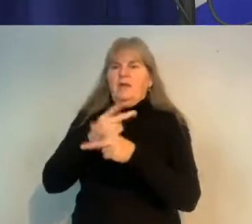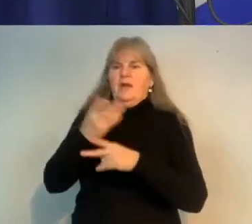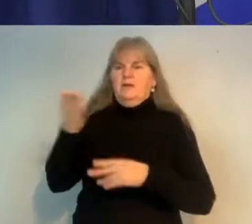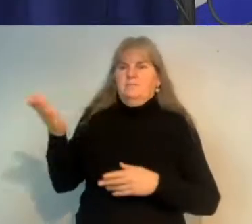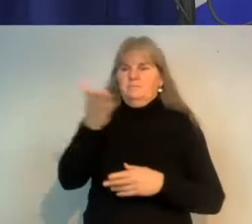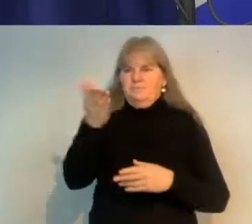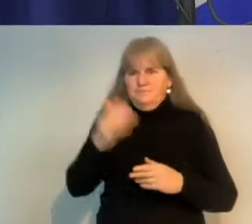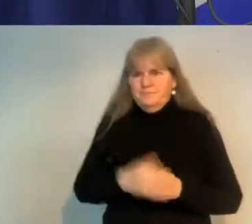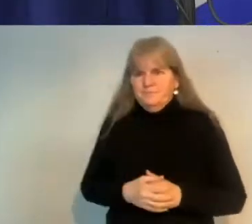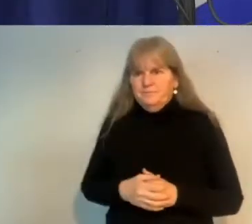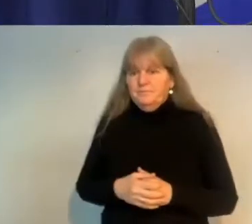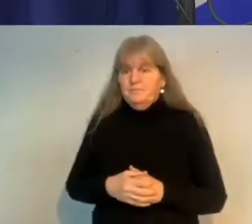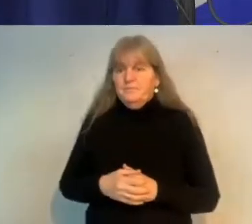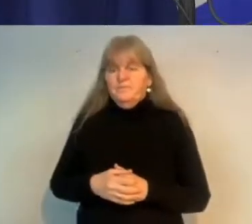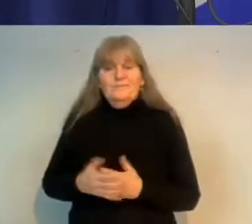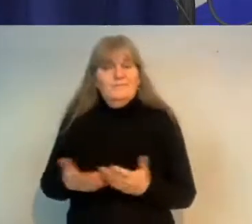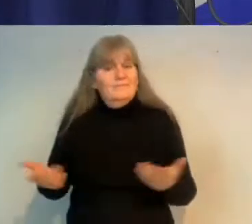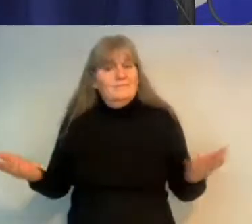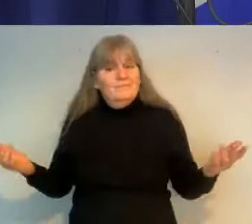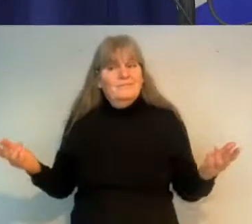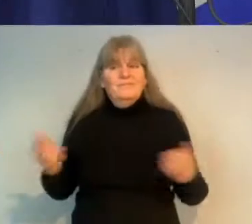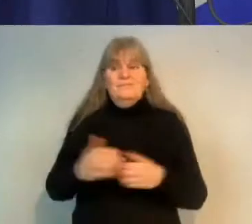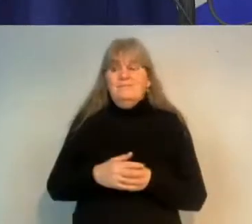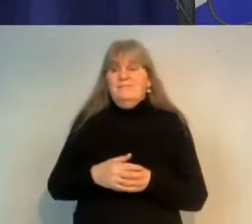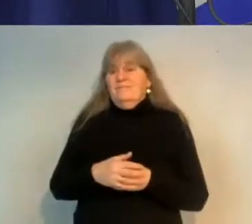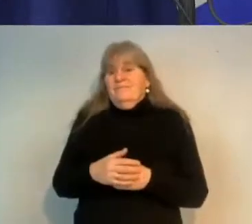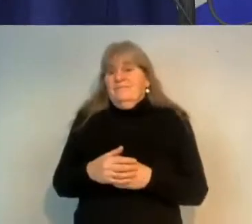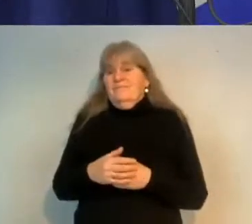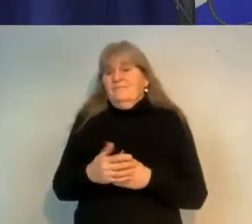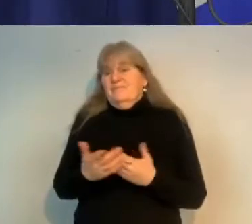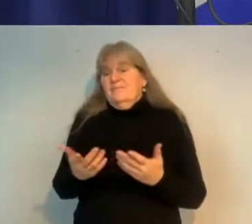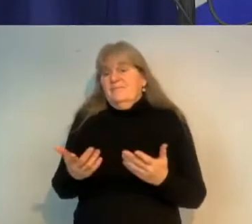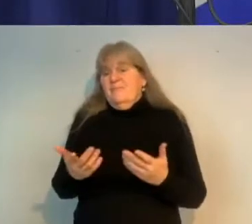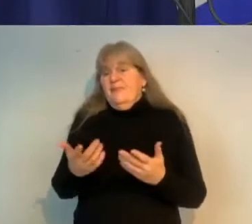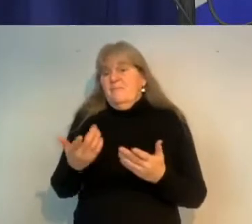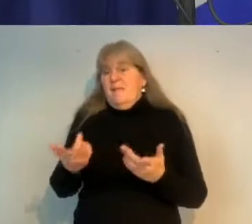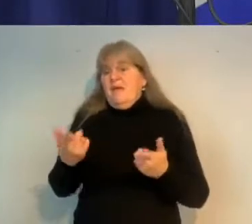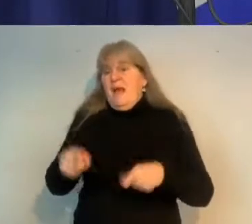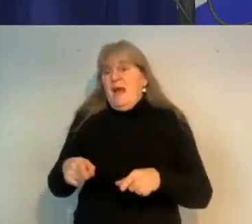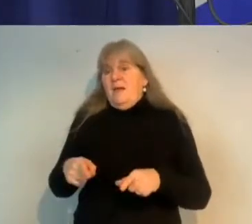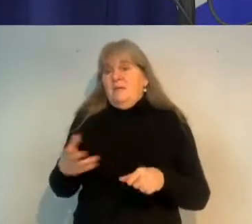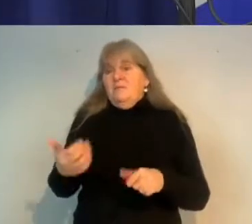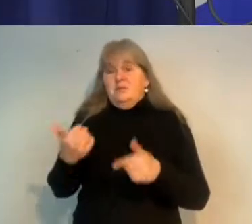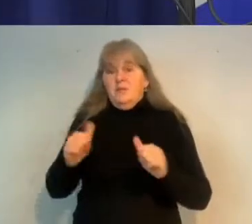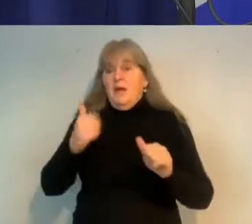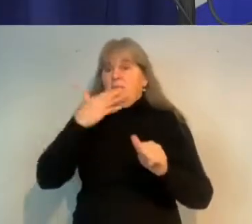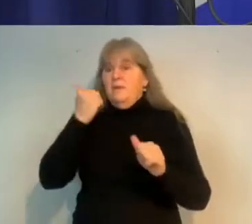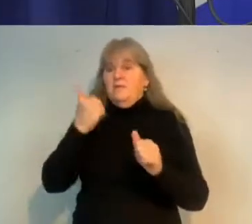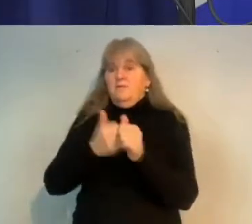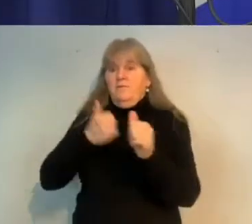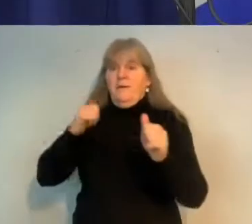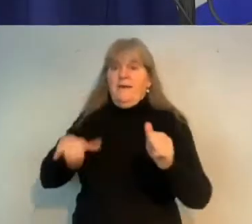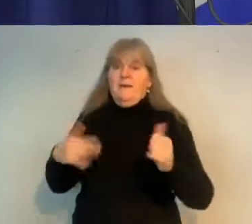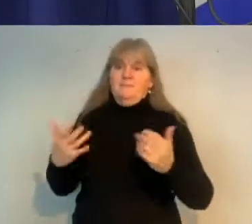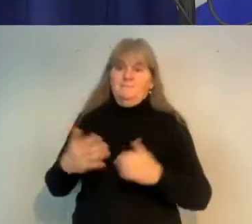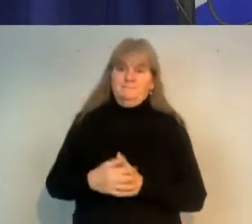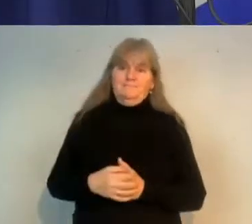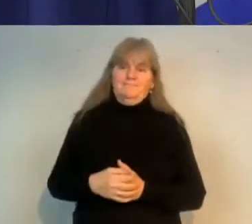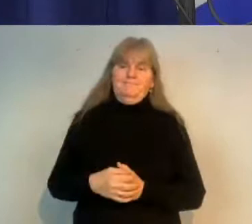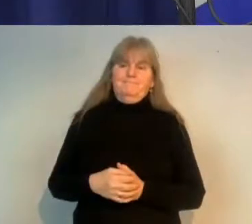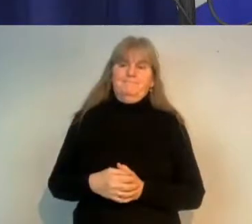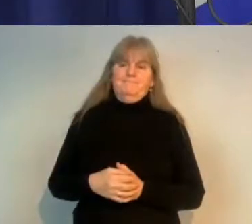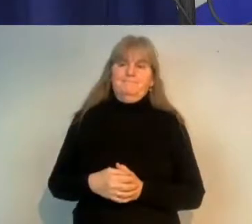be the first to be in that situation, and we all need to do everything we can to avoid it. Thanks.